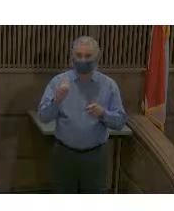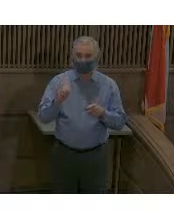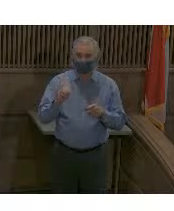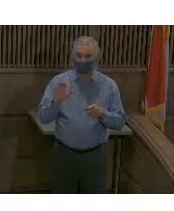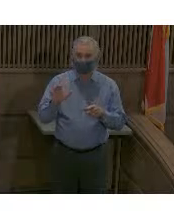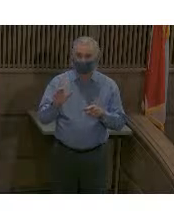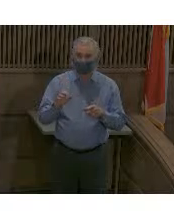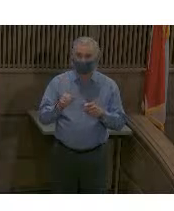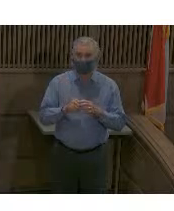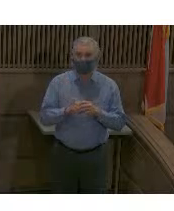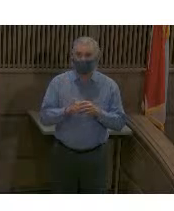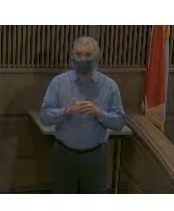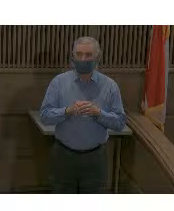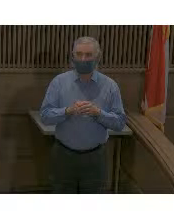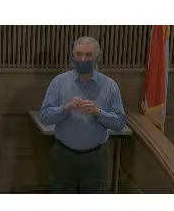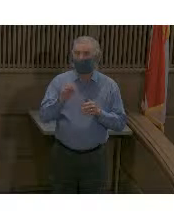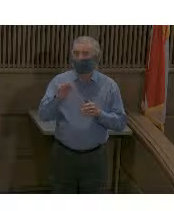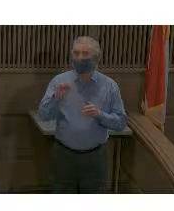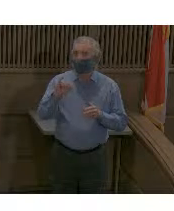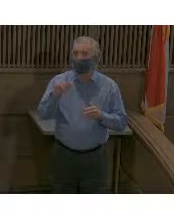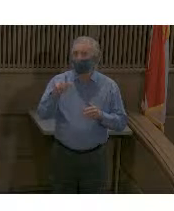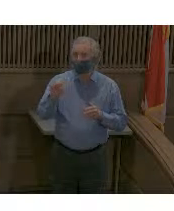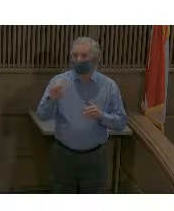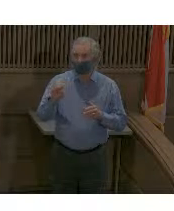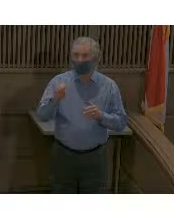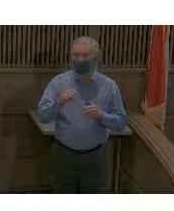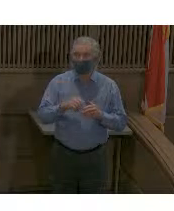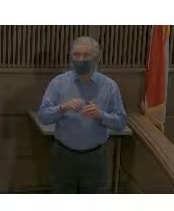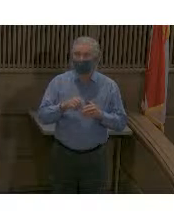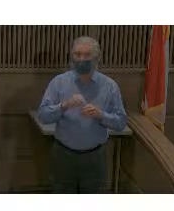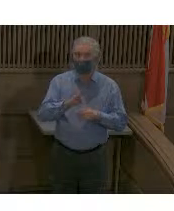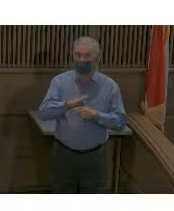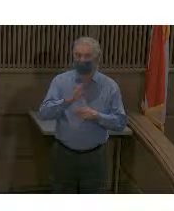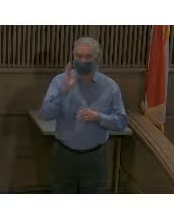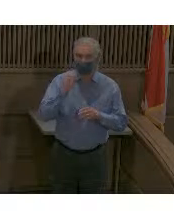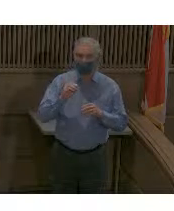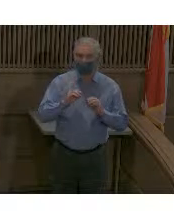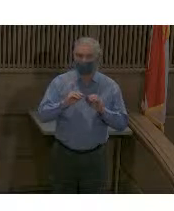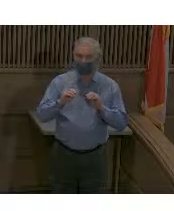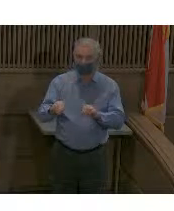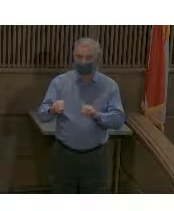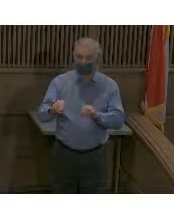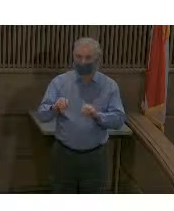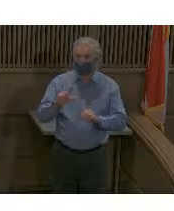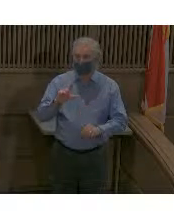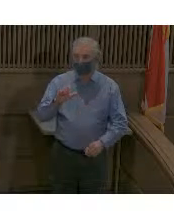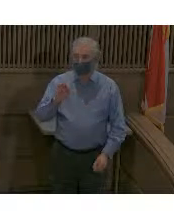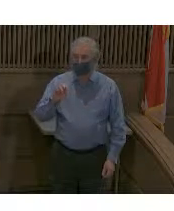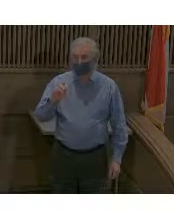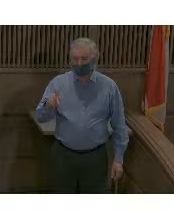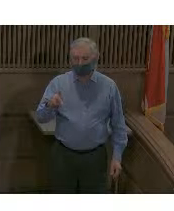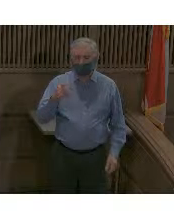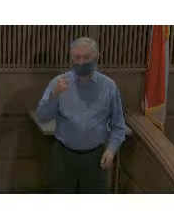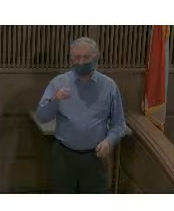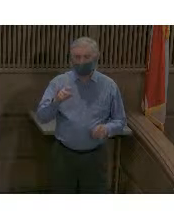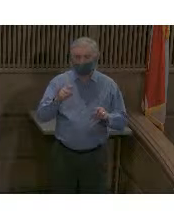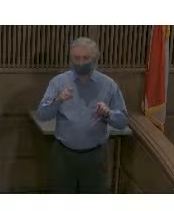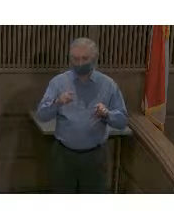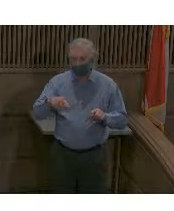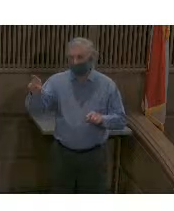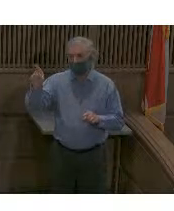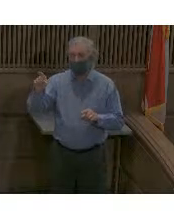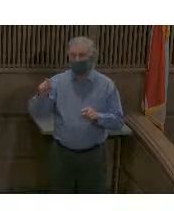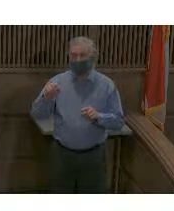it there on the screen. And this afternoon, we plan to put a link there so that you can just click on the link if you would prefer to go to